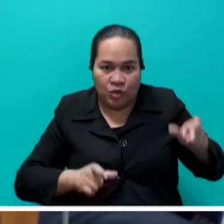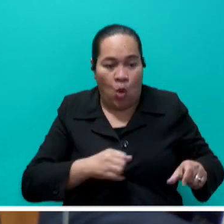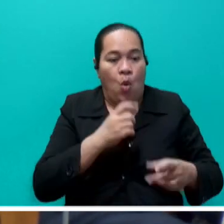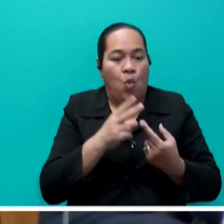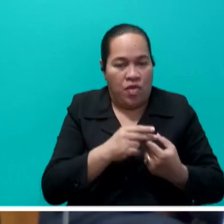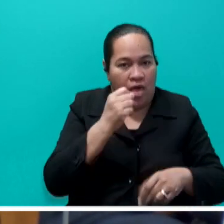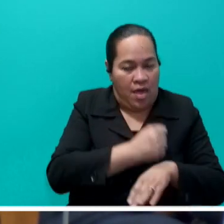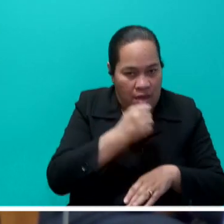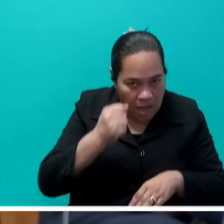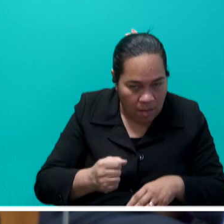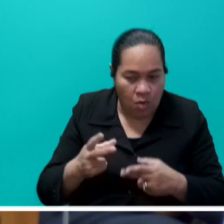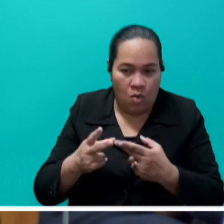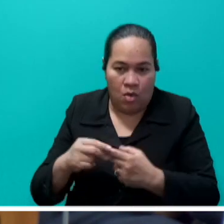agencies,